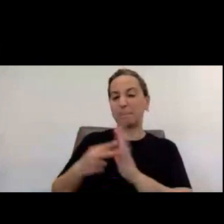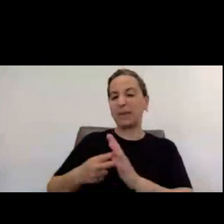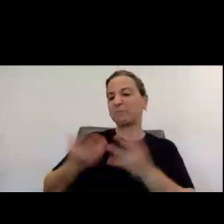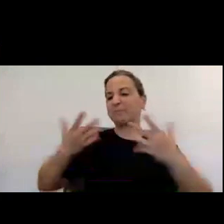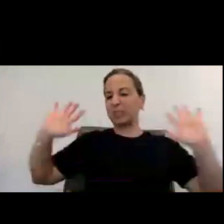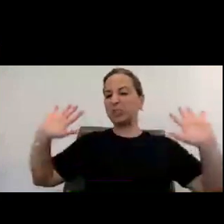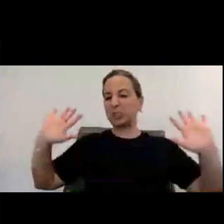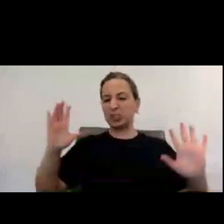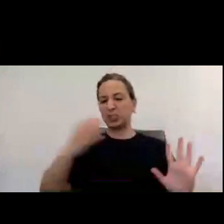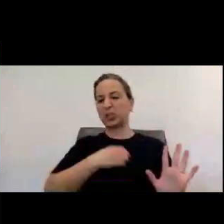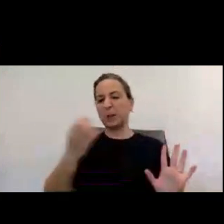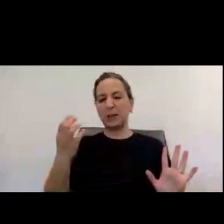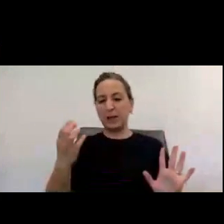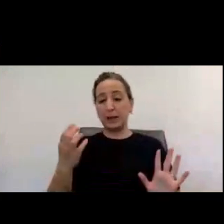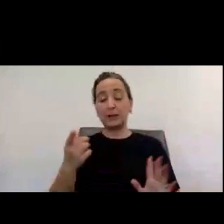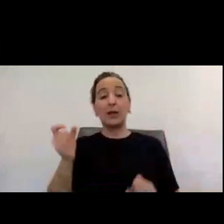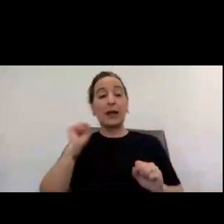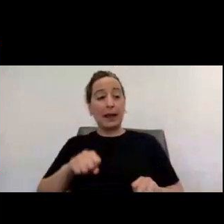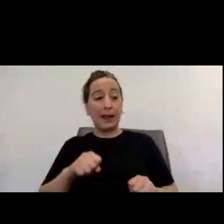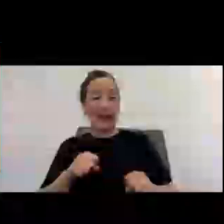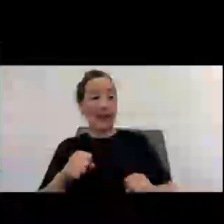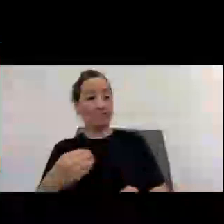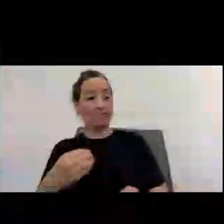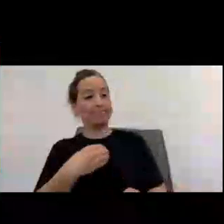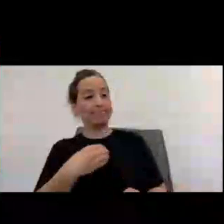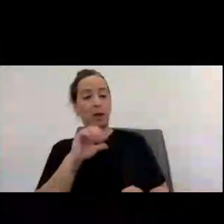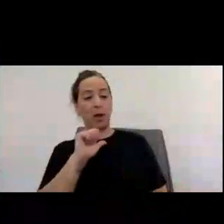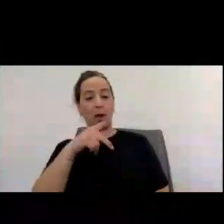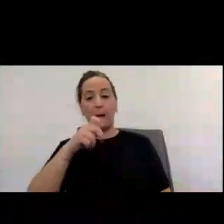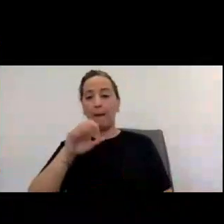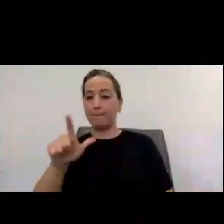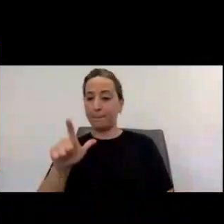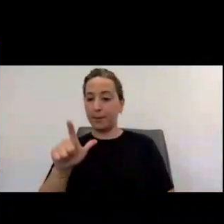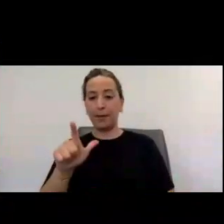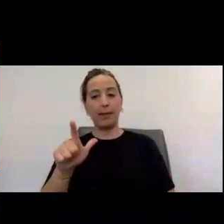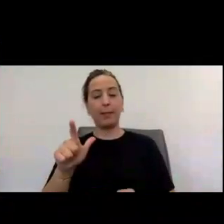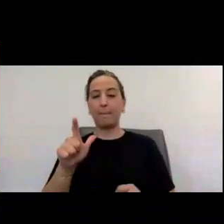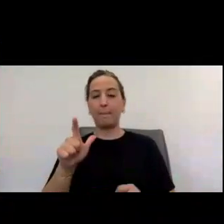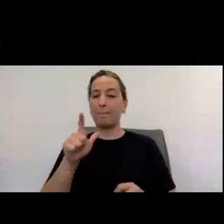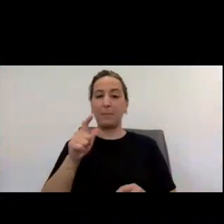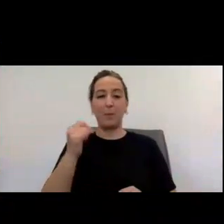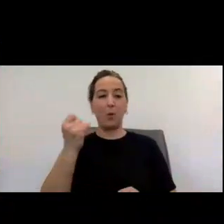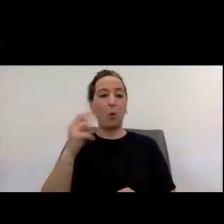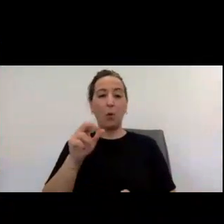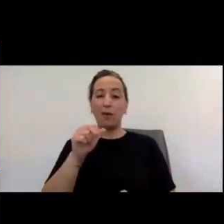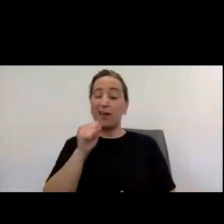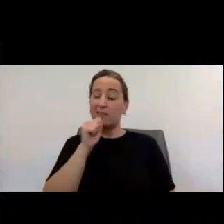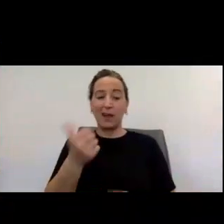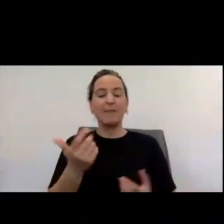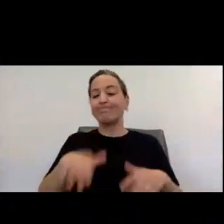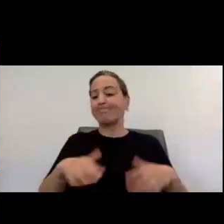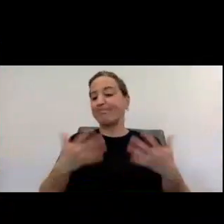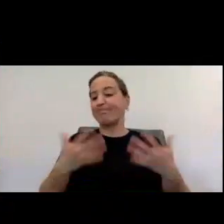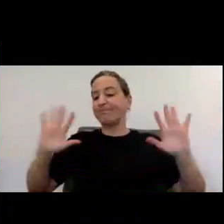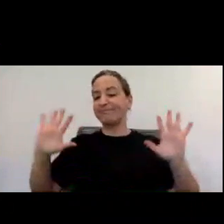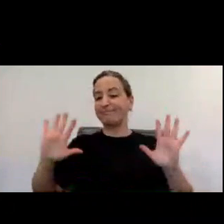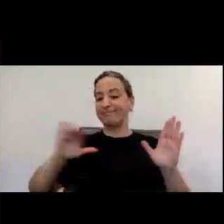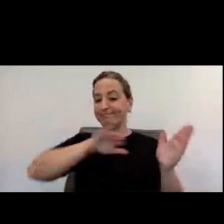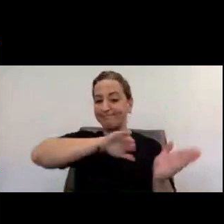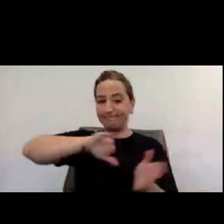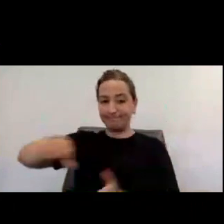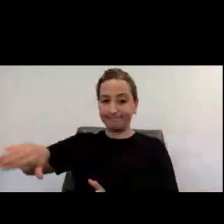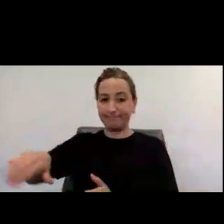complainant can appeal that decision, but otherwise that's the end of the road for that complaint. If probable